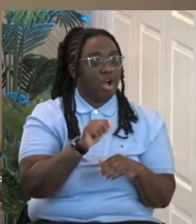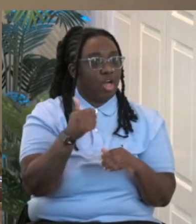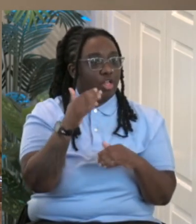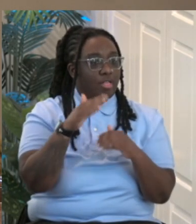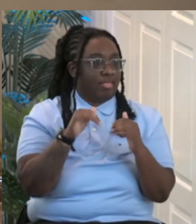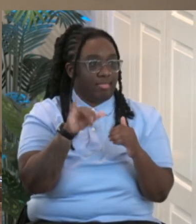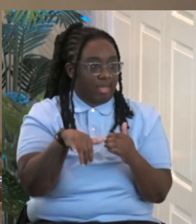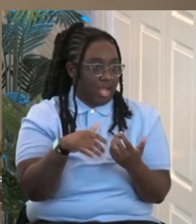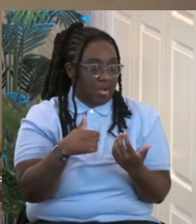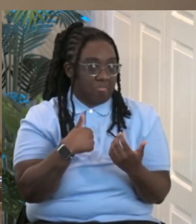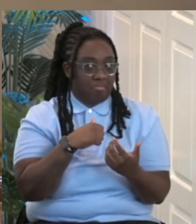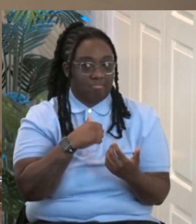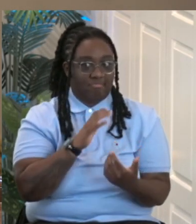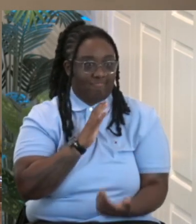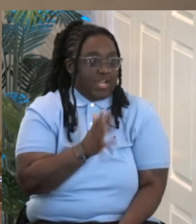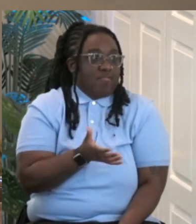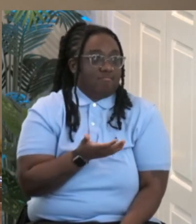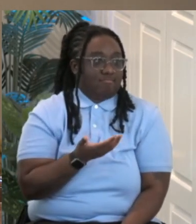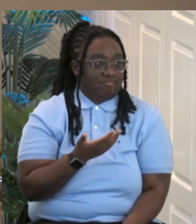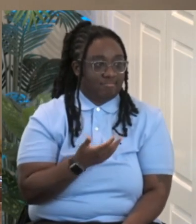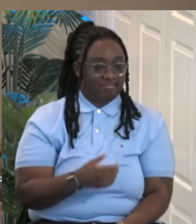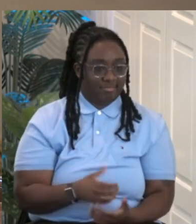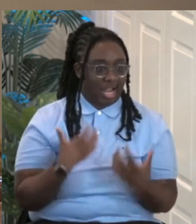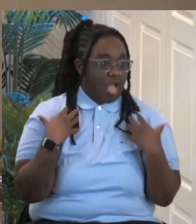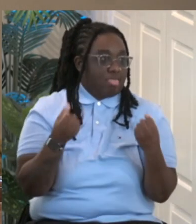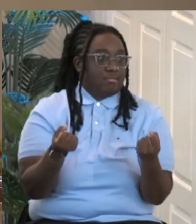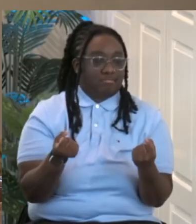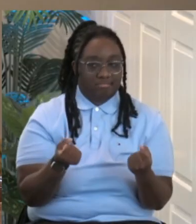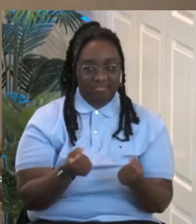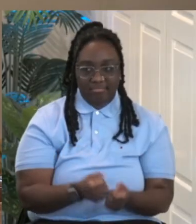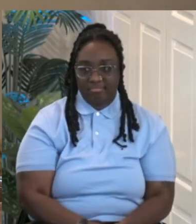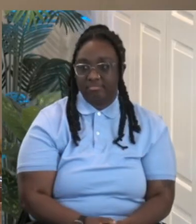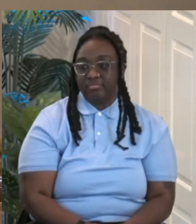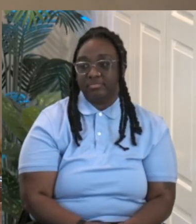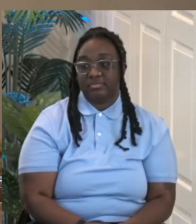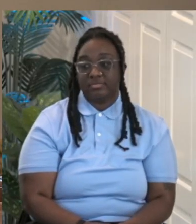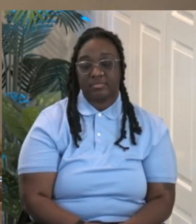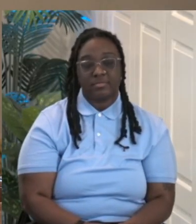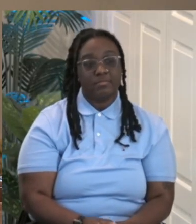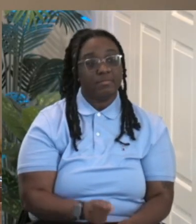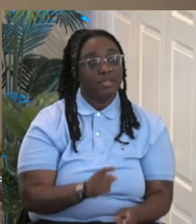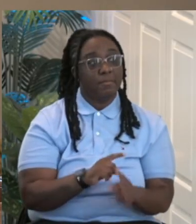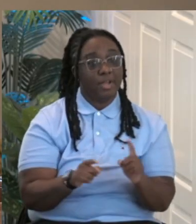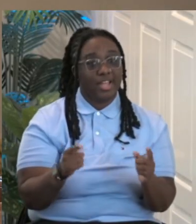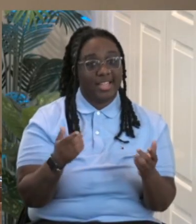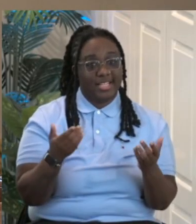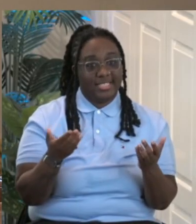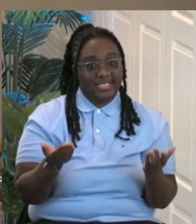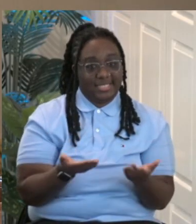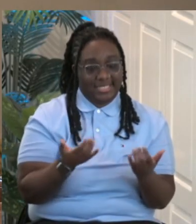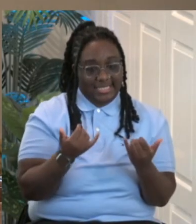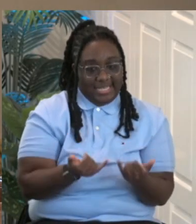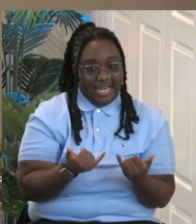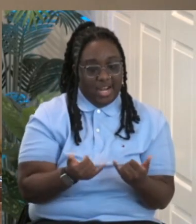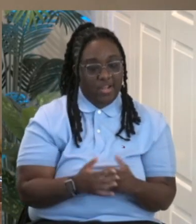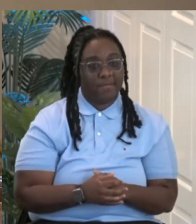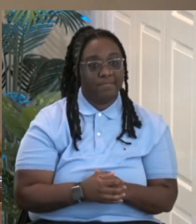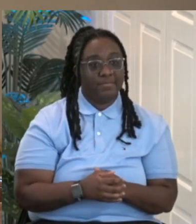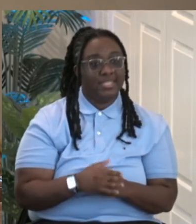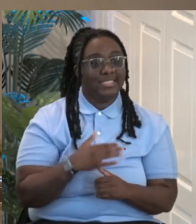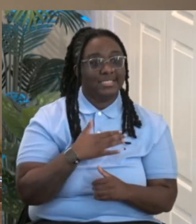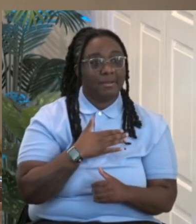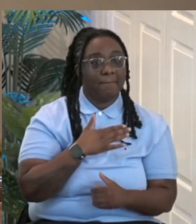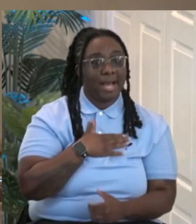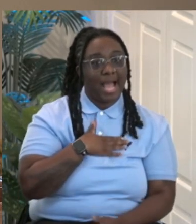good. So that's one thing. Well, this is my farewell, my swan song. So I wanted